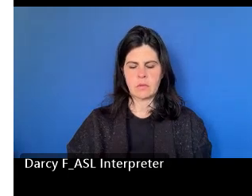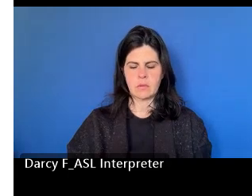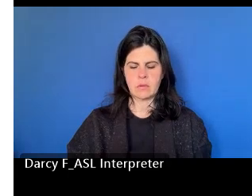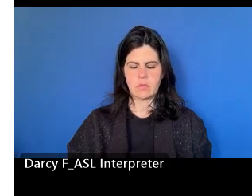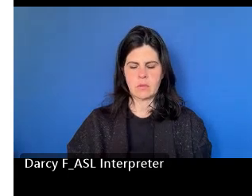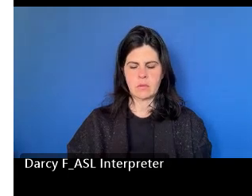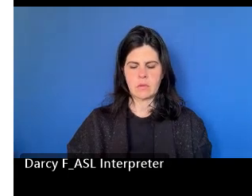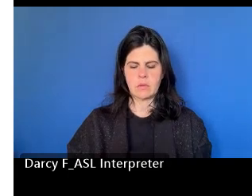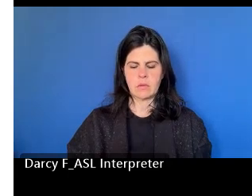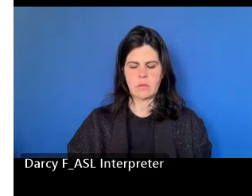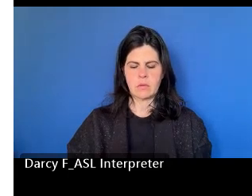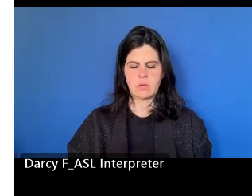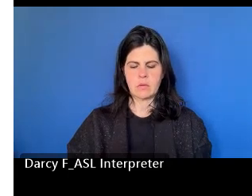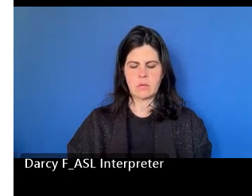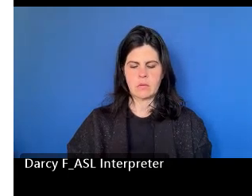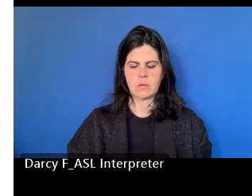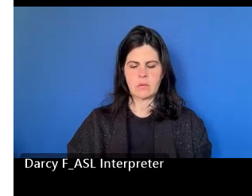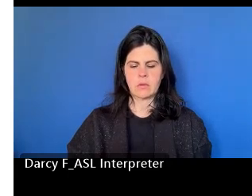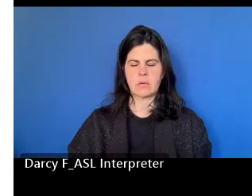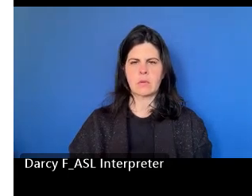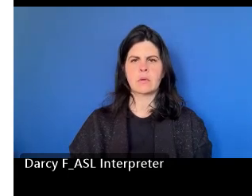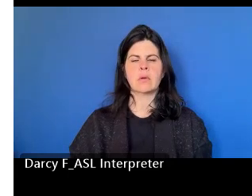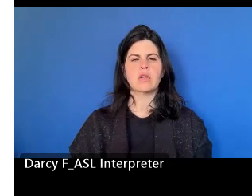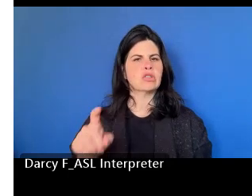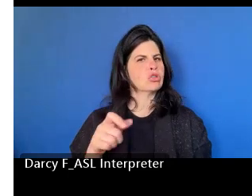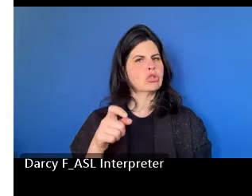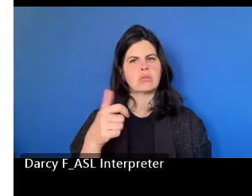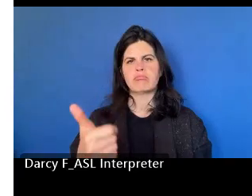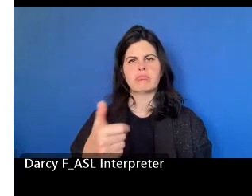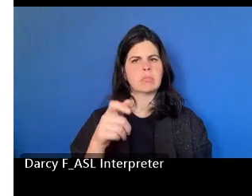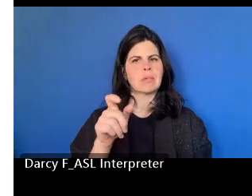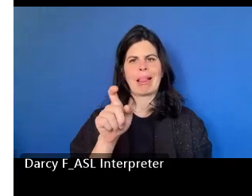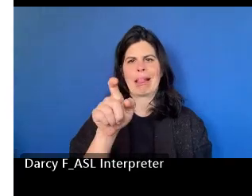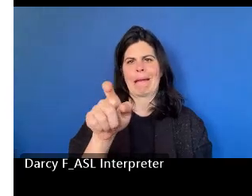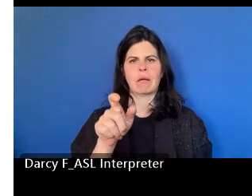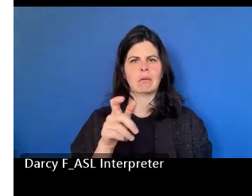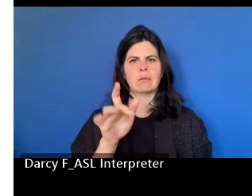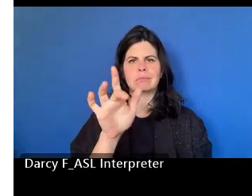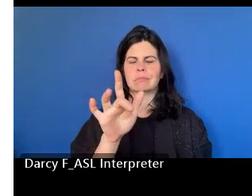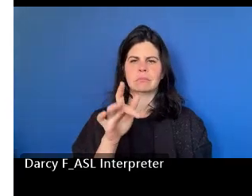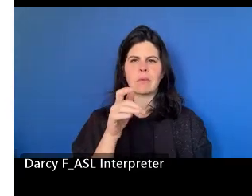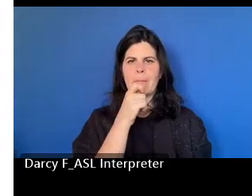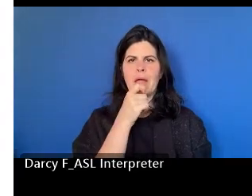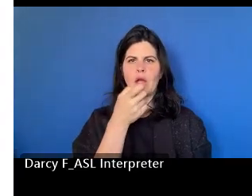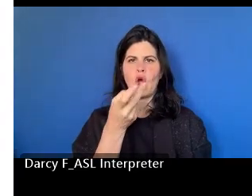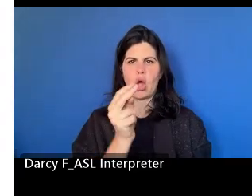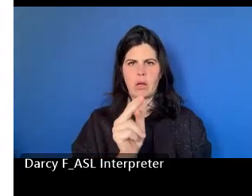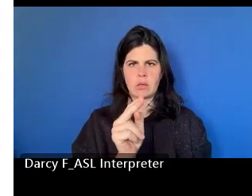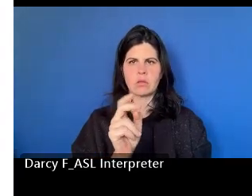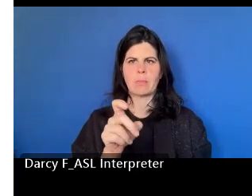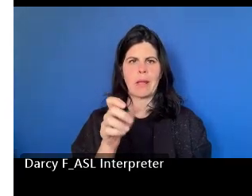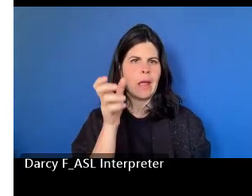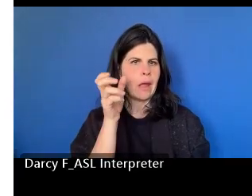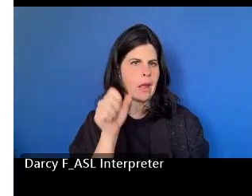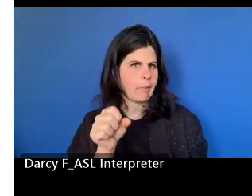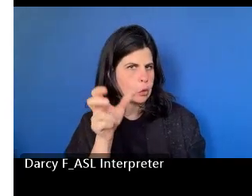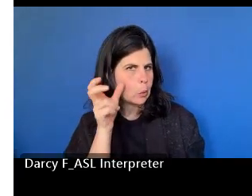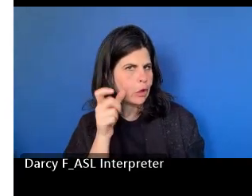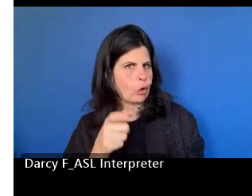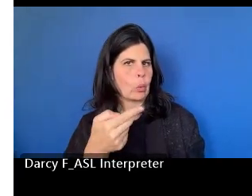Should be able to just click on that mic and enable it, turn it on, and we should be able to hear you, Guillermo.